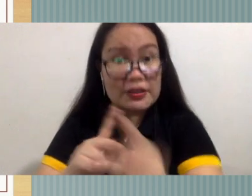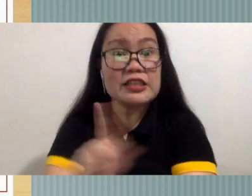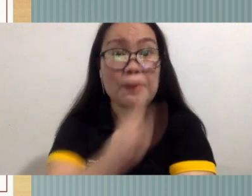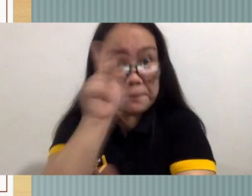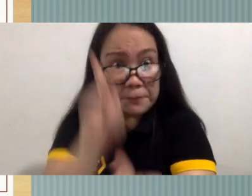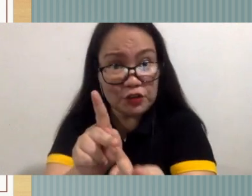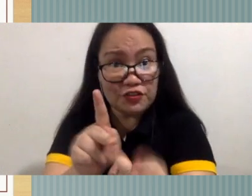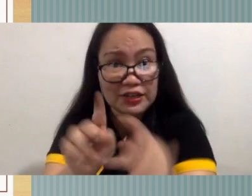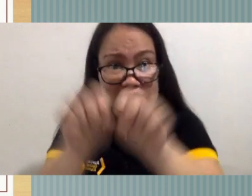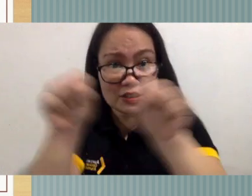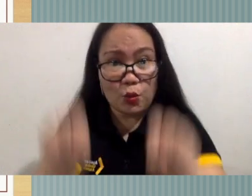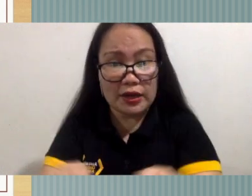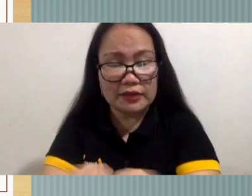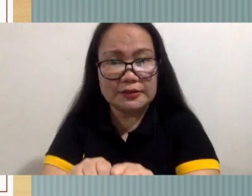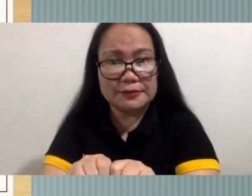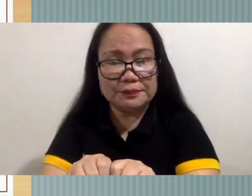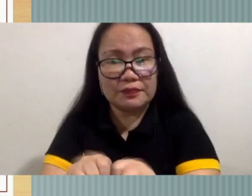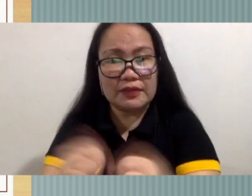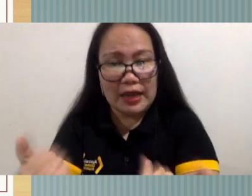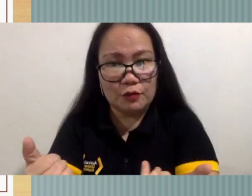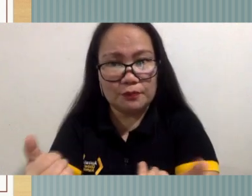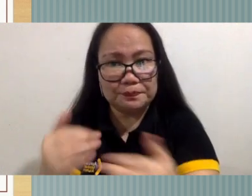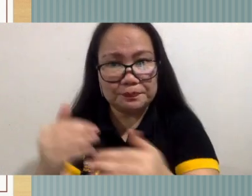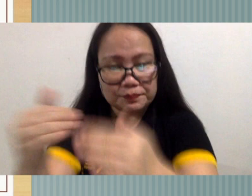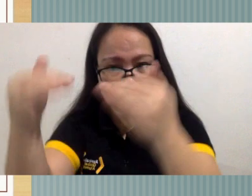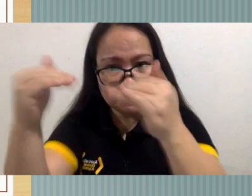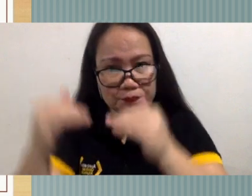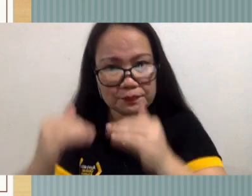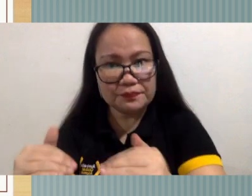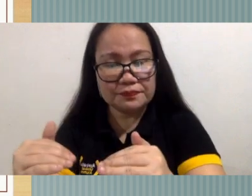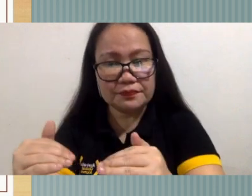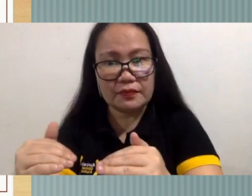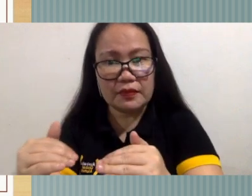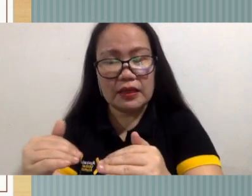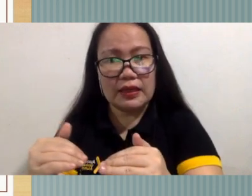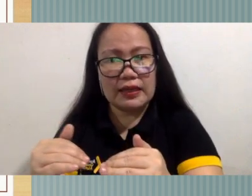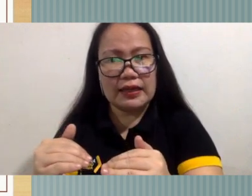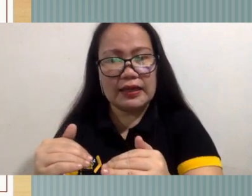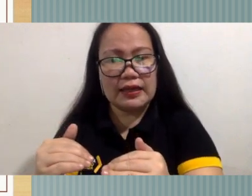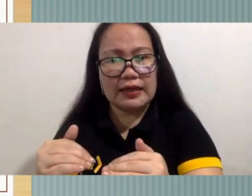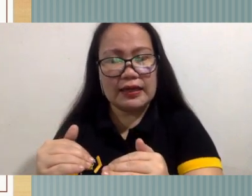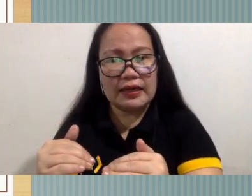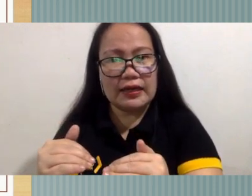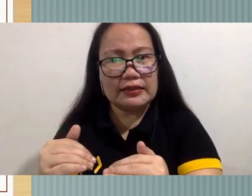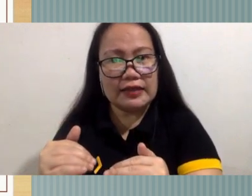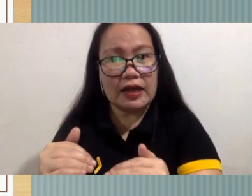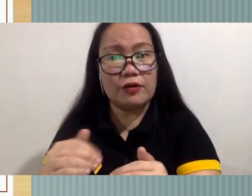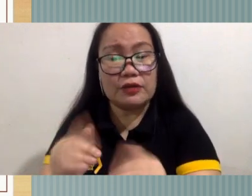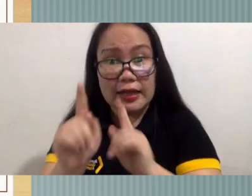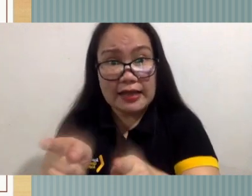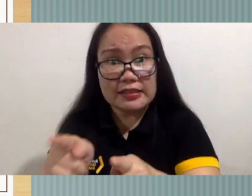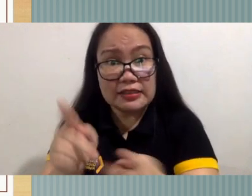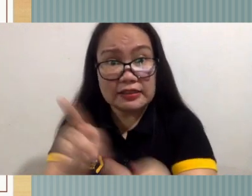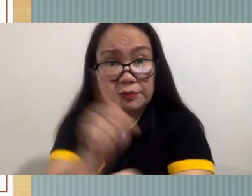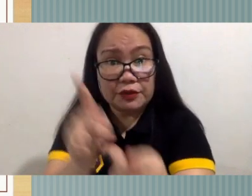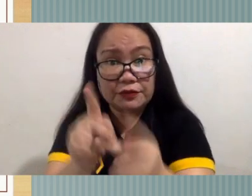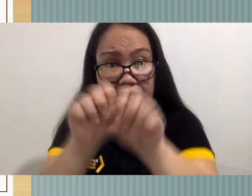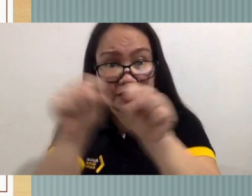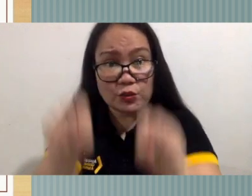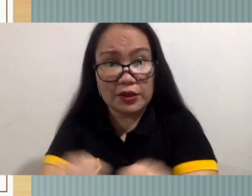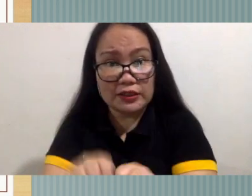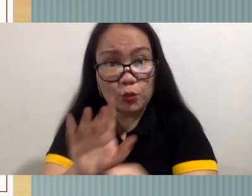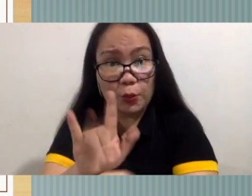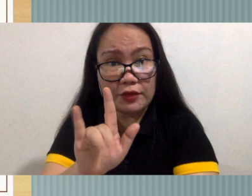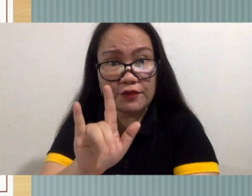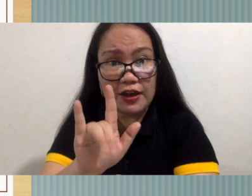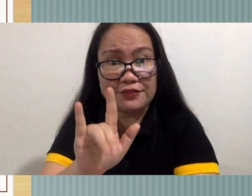3 kasi hindi naman perfect square si 75. Now, let us now get the square